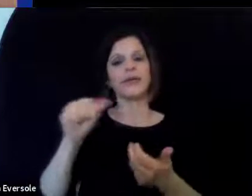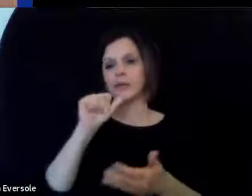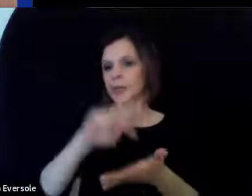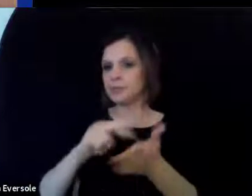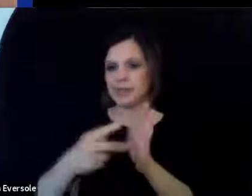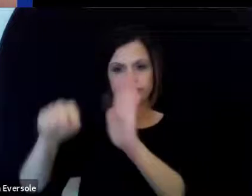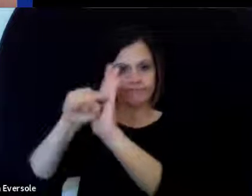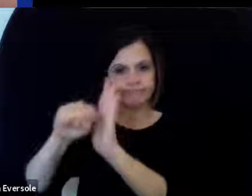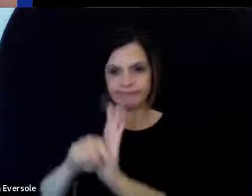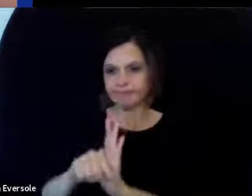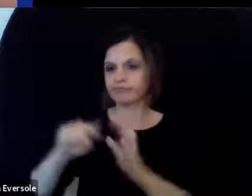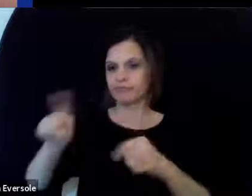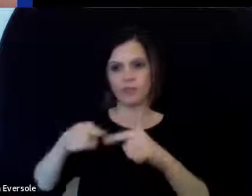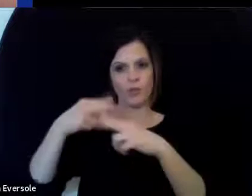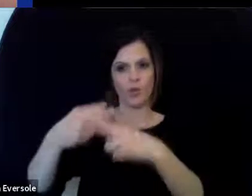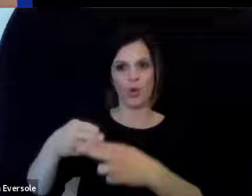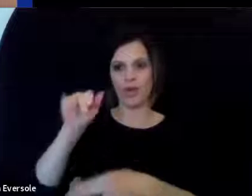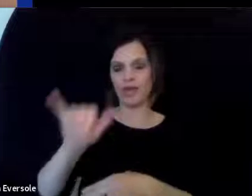lopsided face.